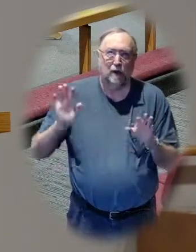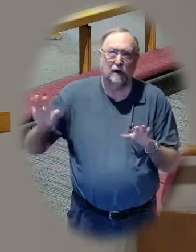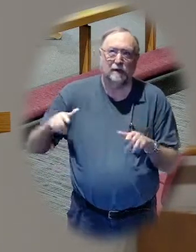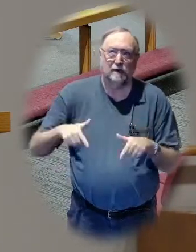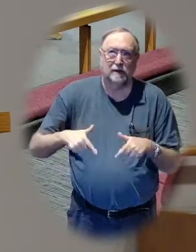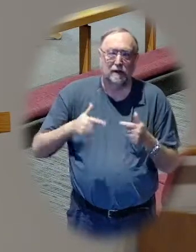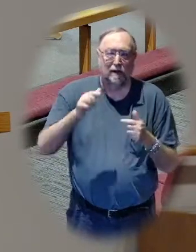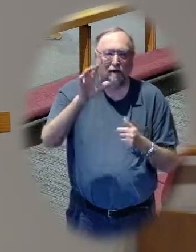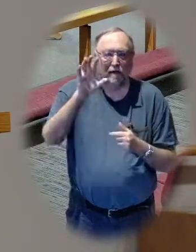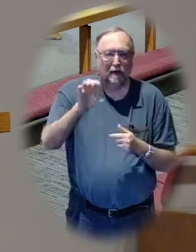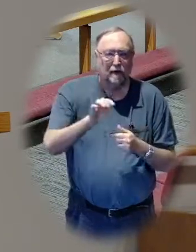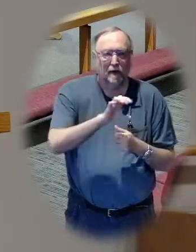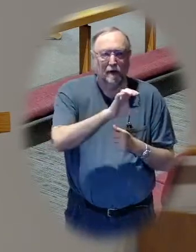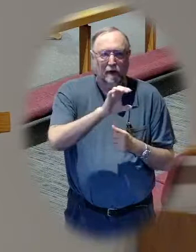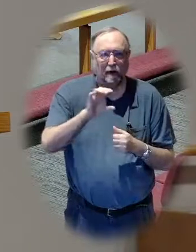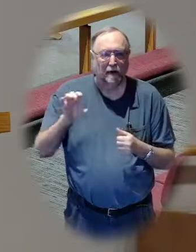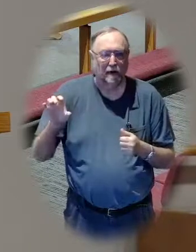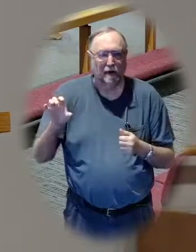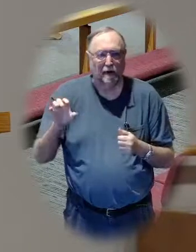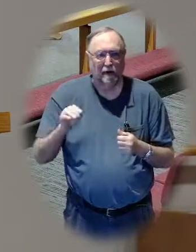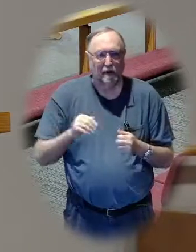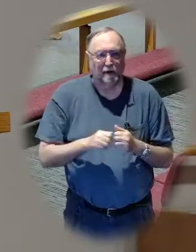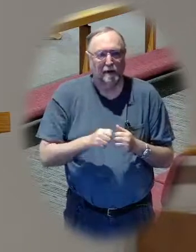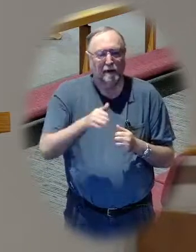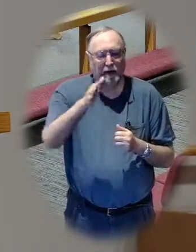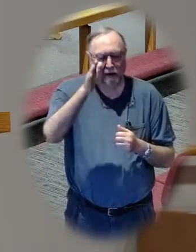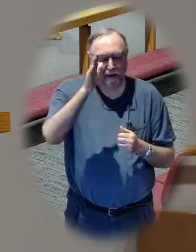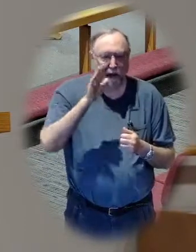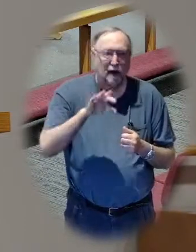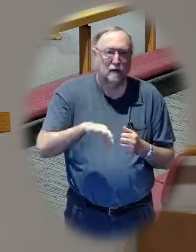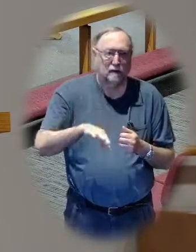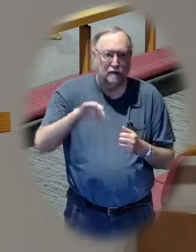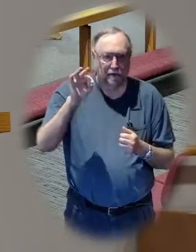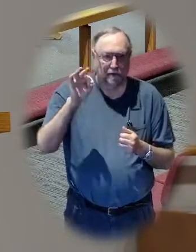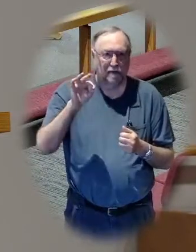by divine choice. That's God's choice